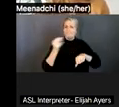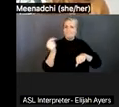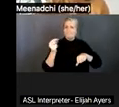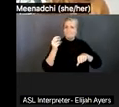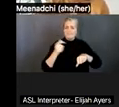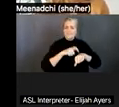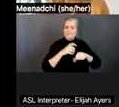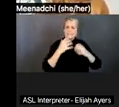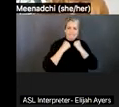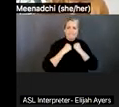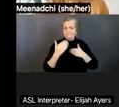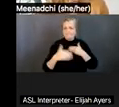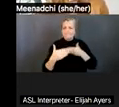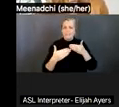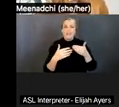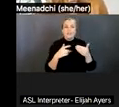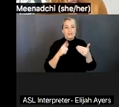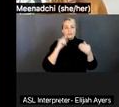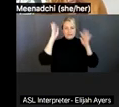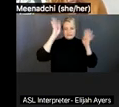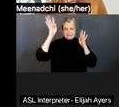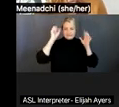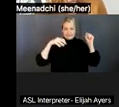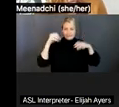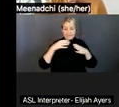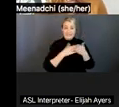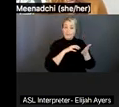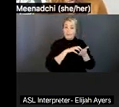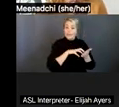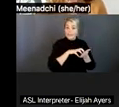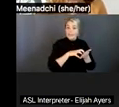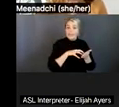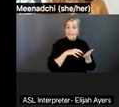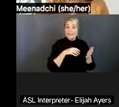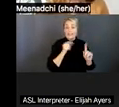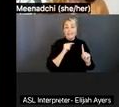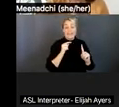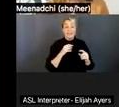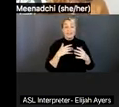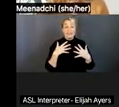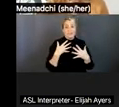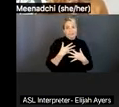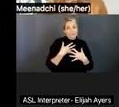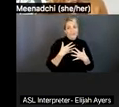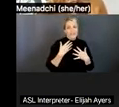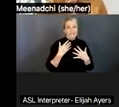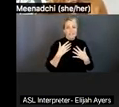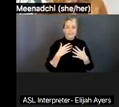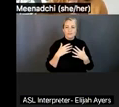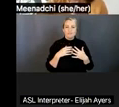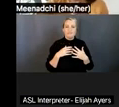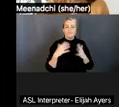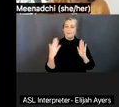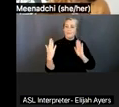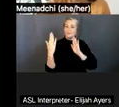are an avid brainstormer. Some of the weaknesses: they are afraid to simply be present. They